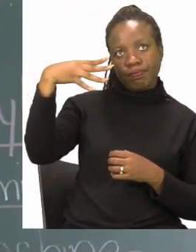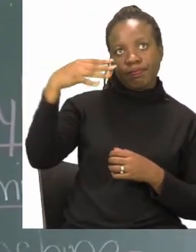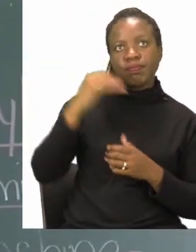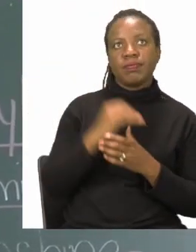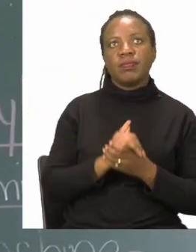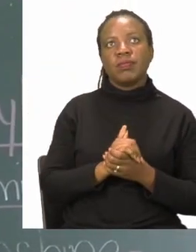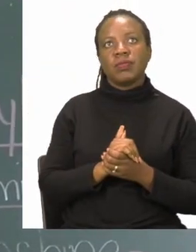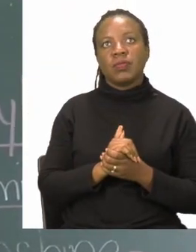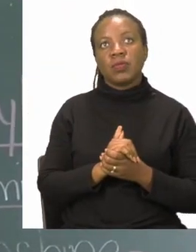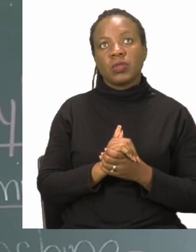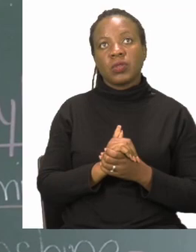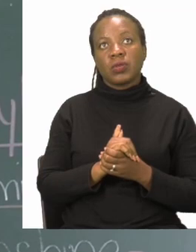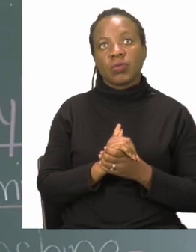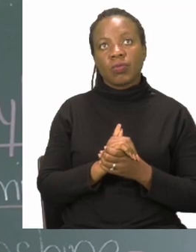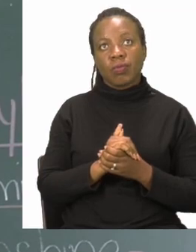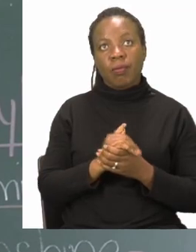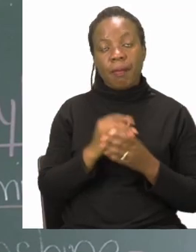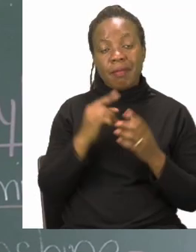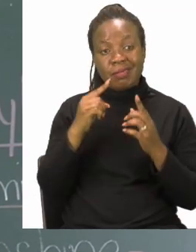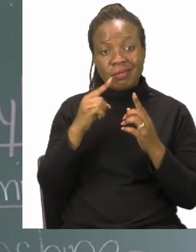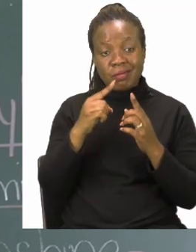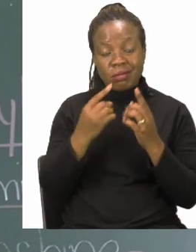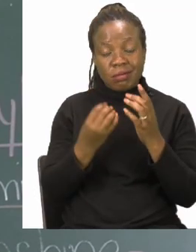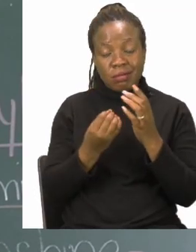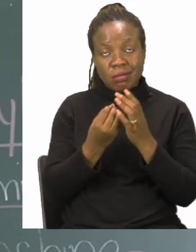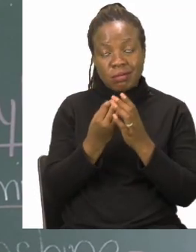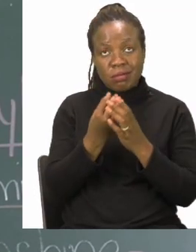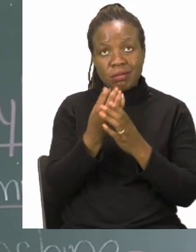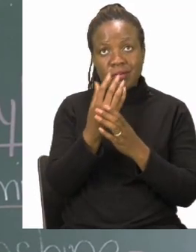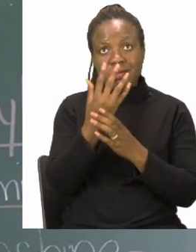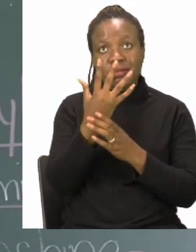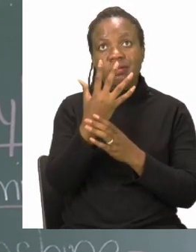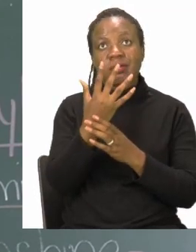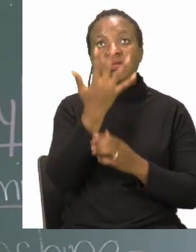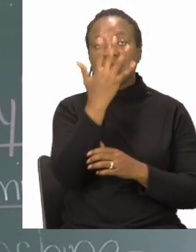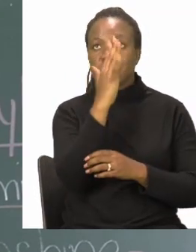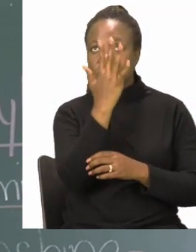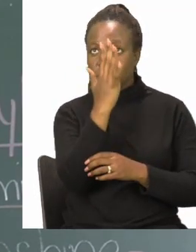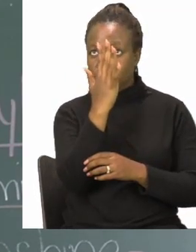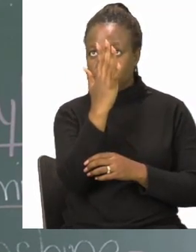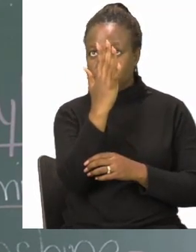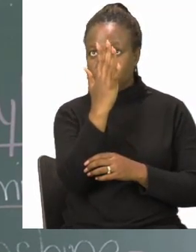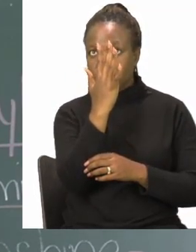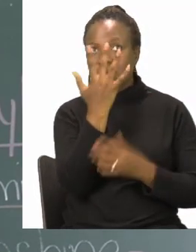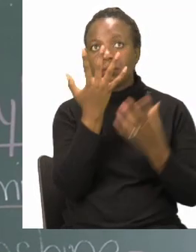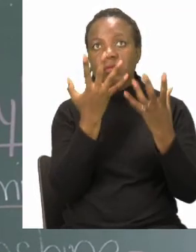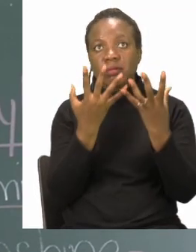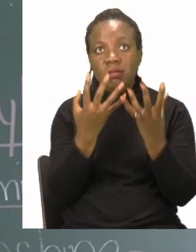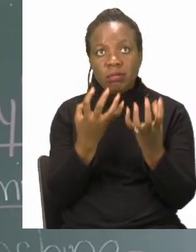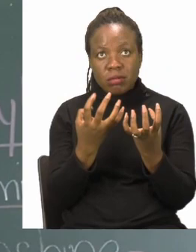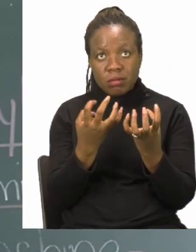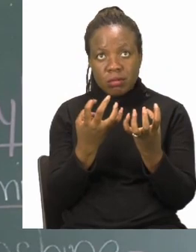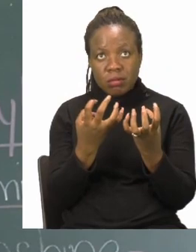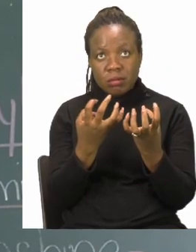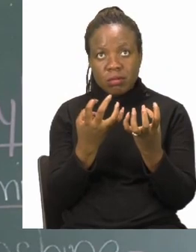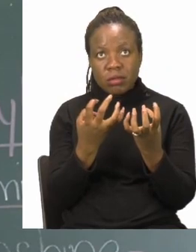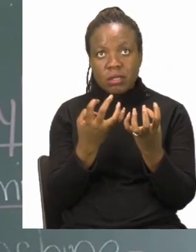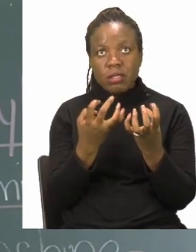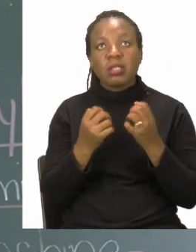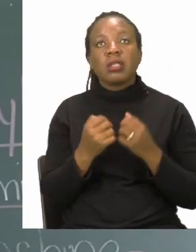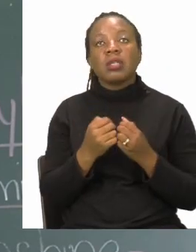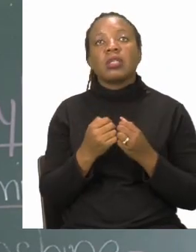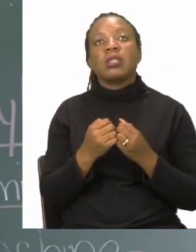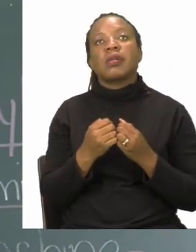To grow, a plant needs water and sun.